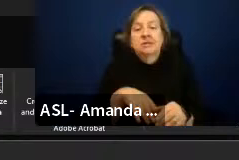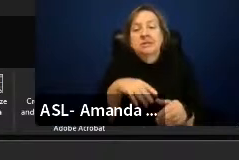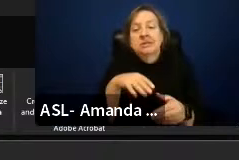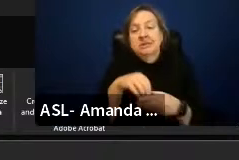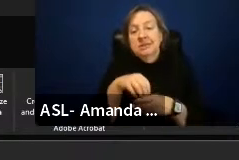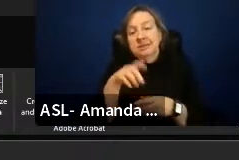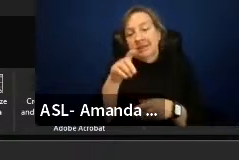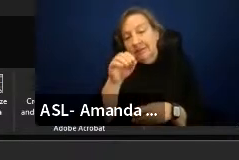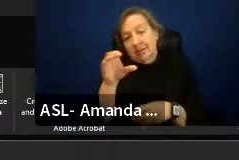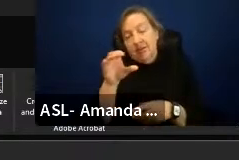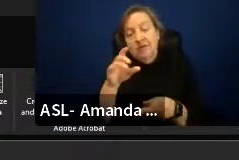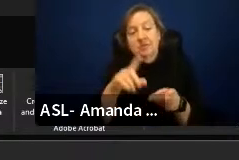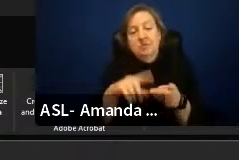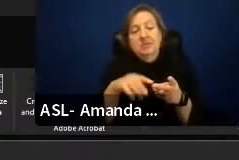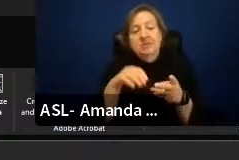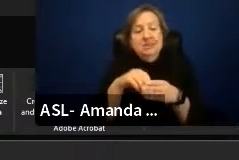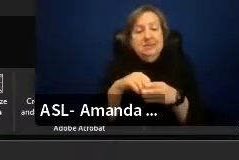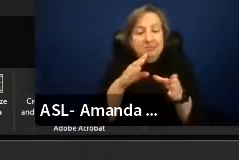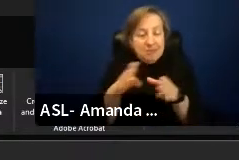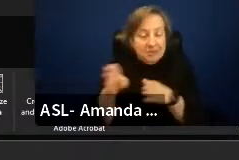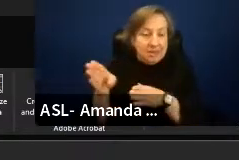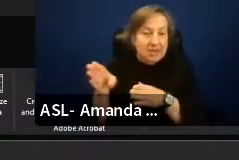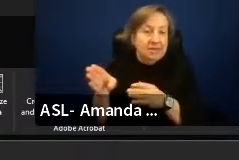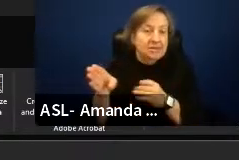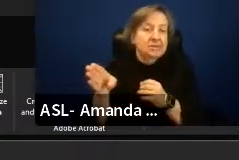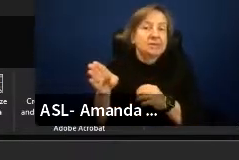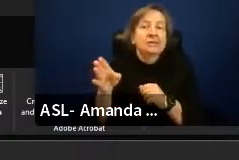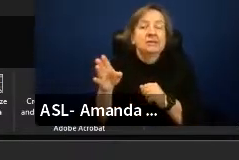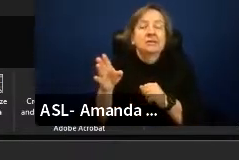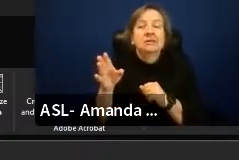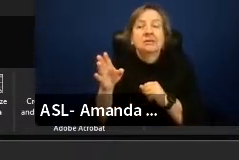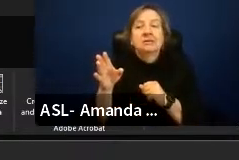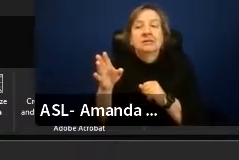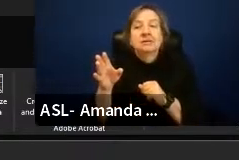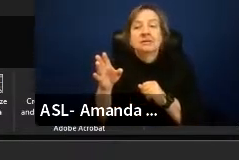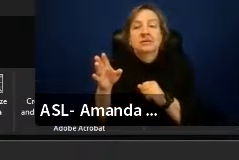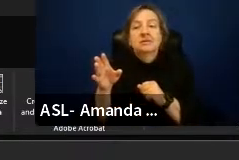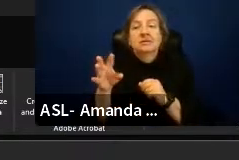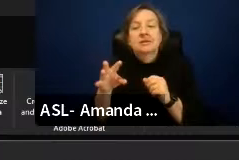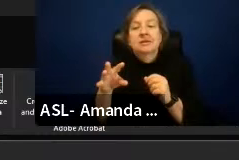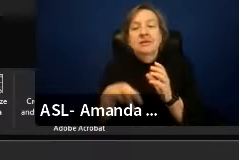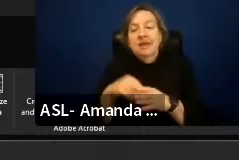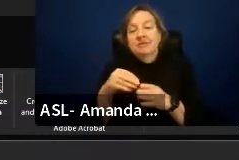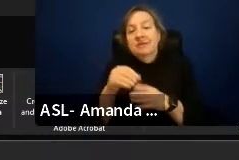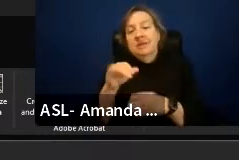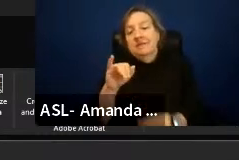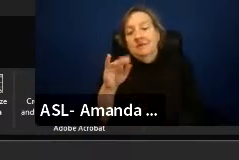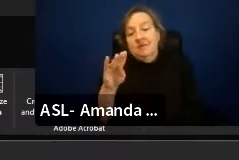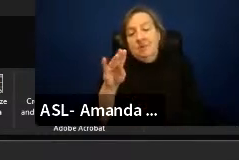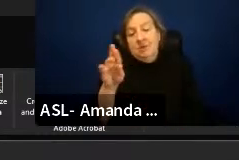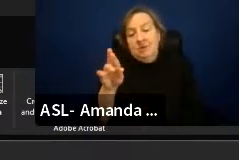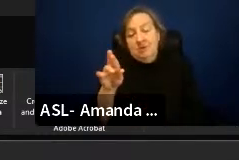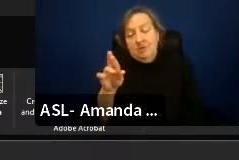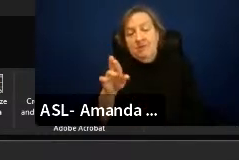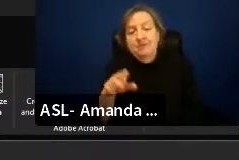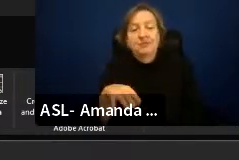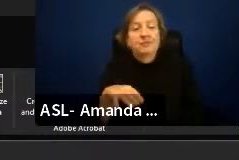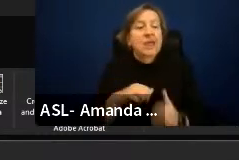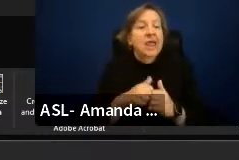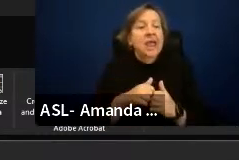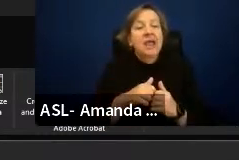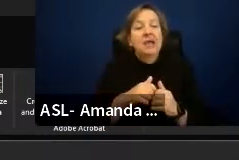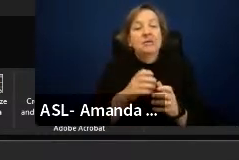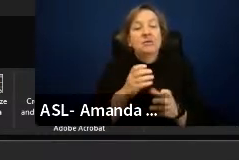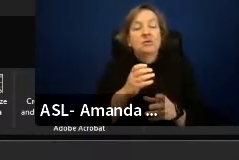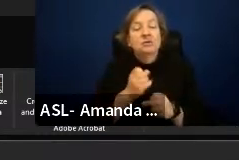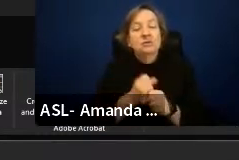documents and in plans that are beyond the scope of the IBR. So how do you take your positionality